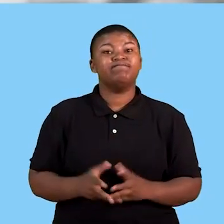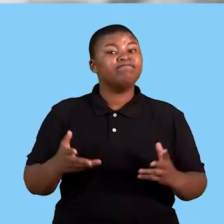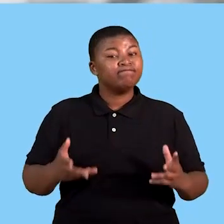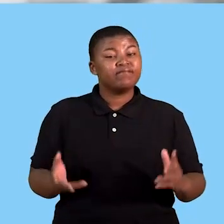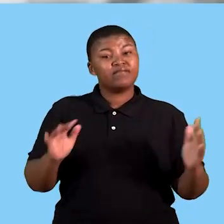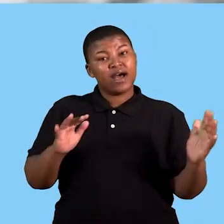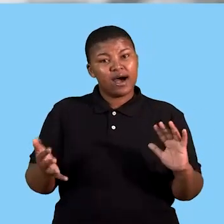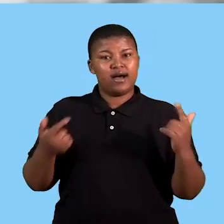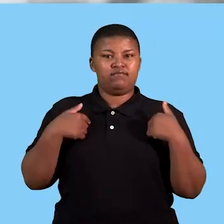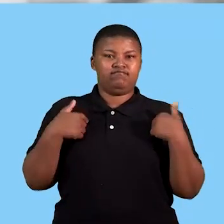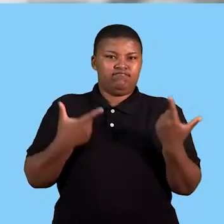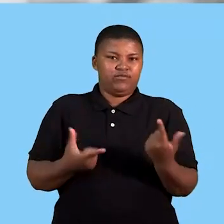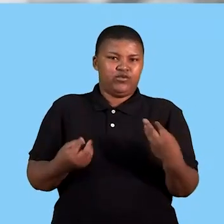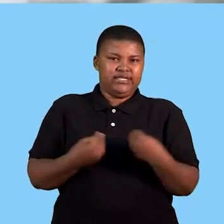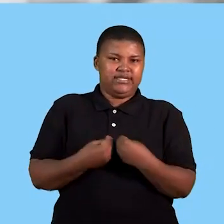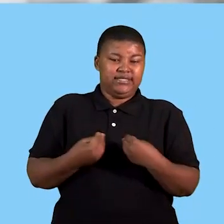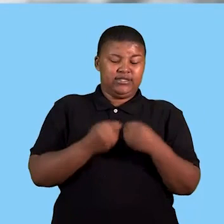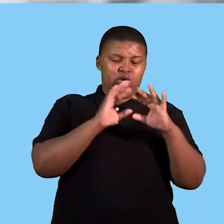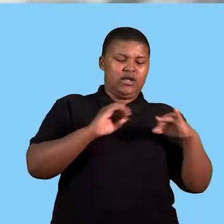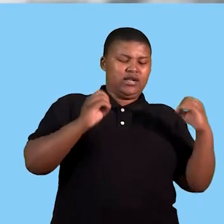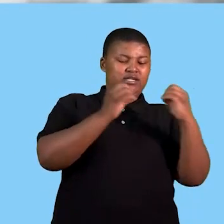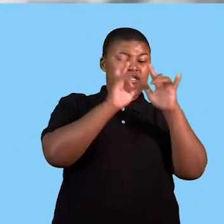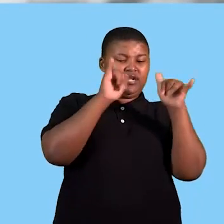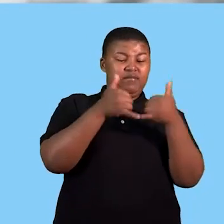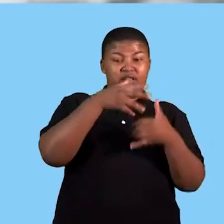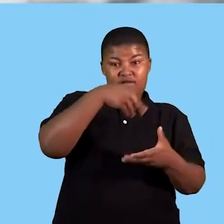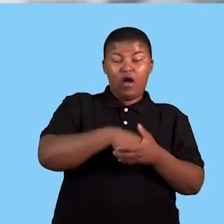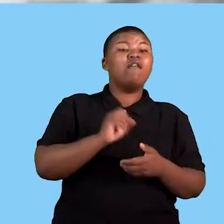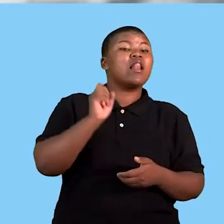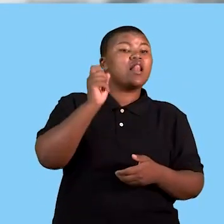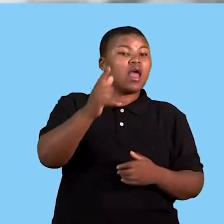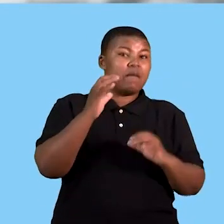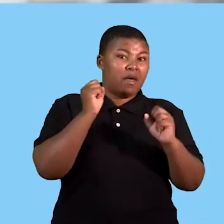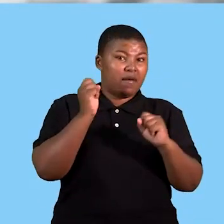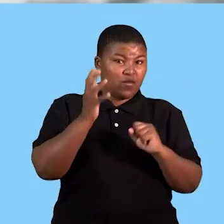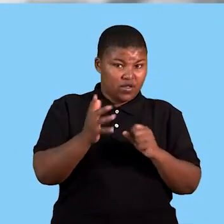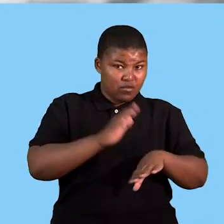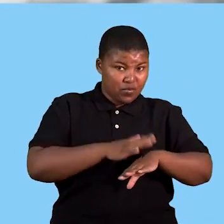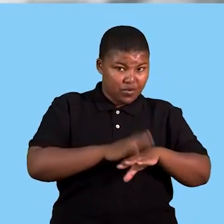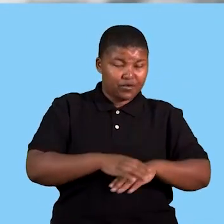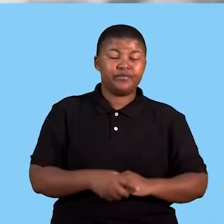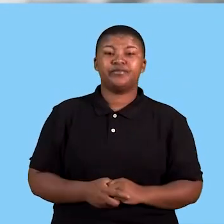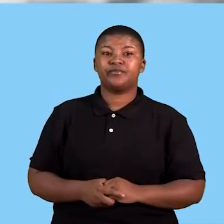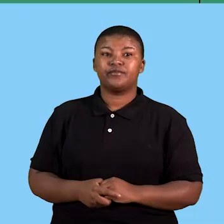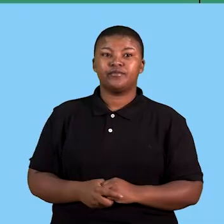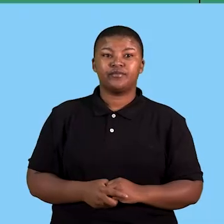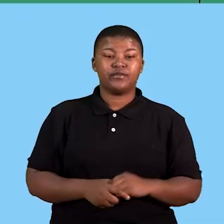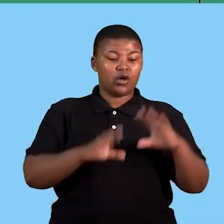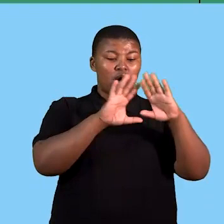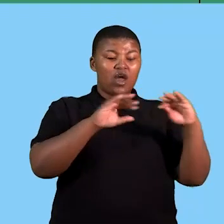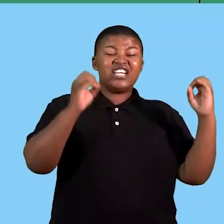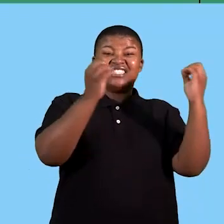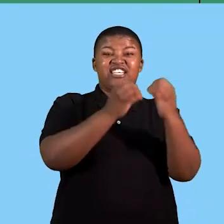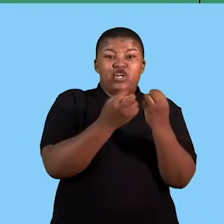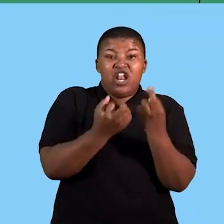to how we do things in the business, and we will take a closer look at this later on in the lesson. Then we have